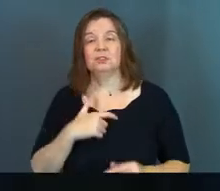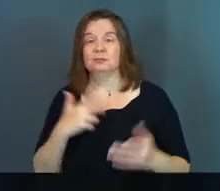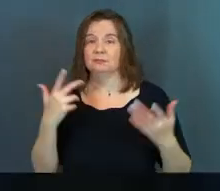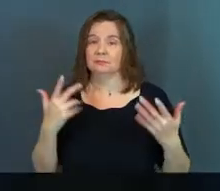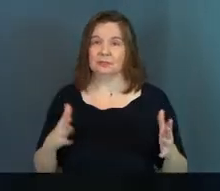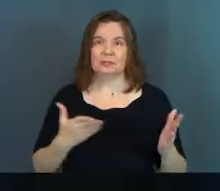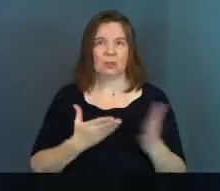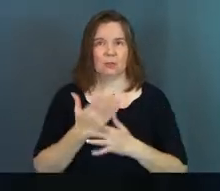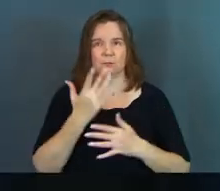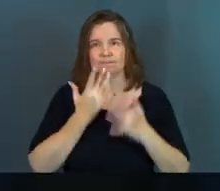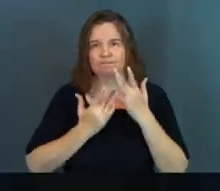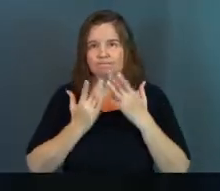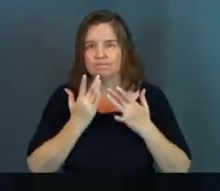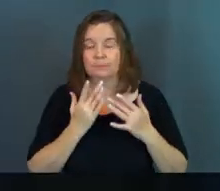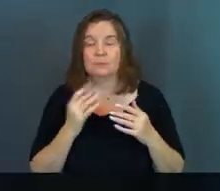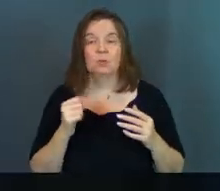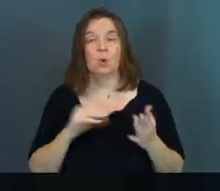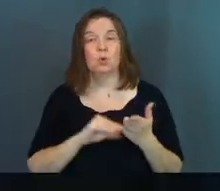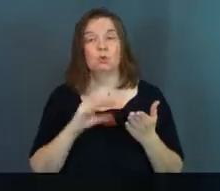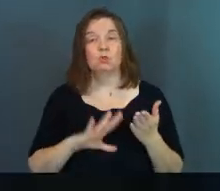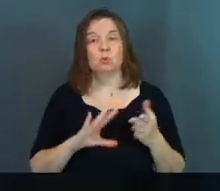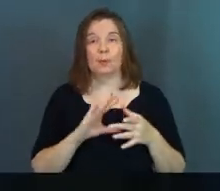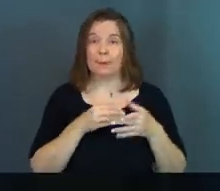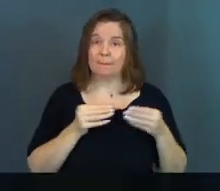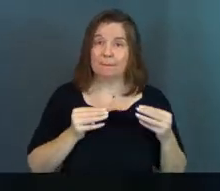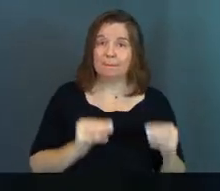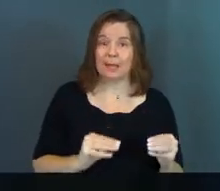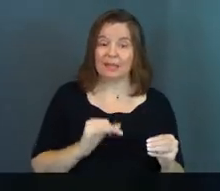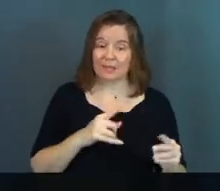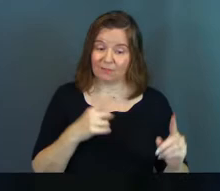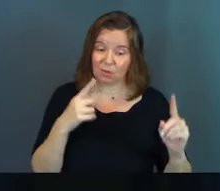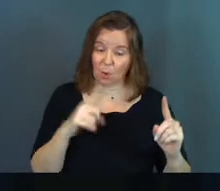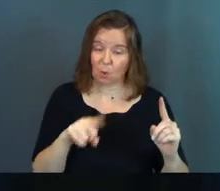get through it. So the student's method